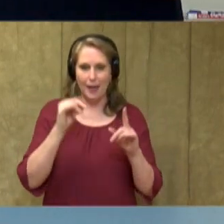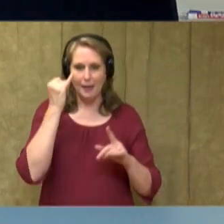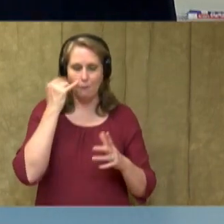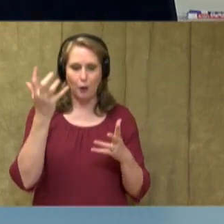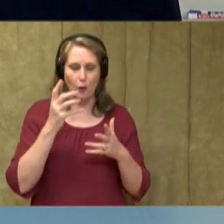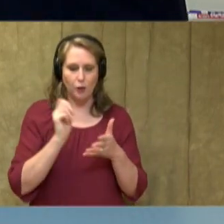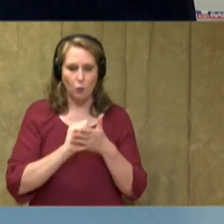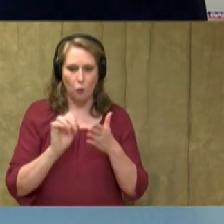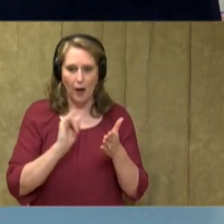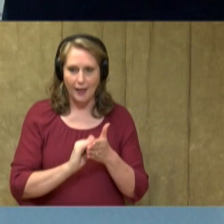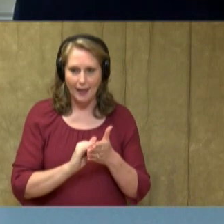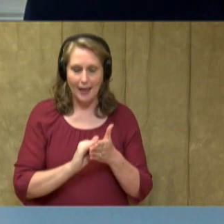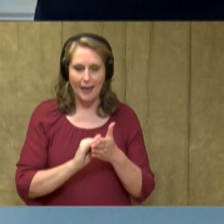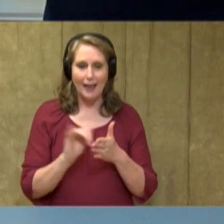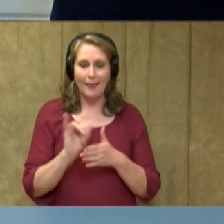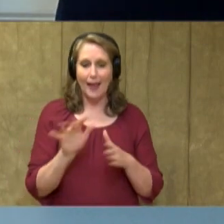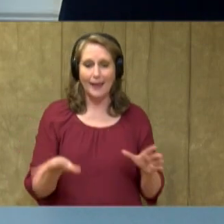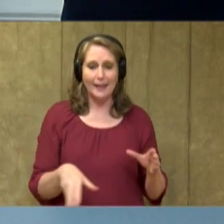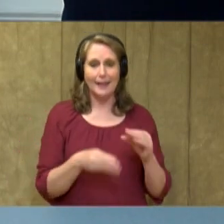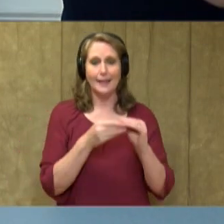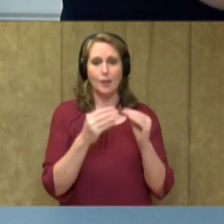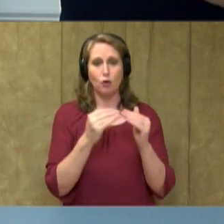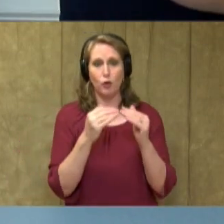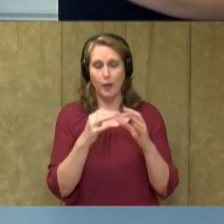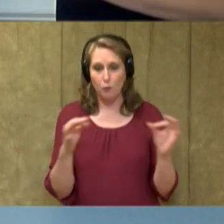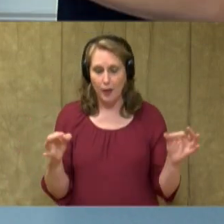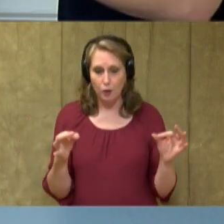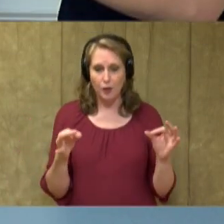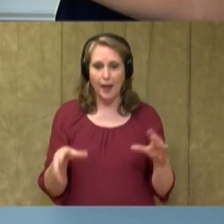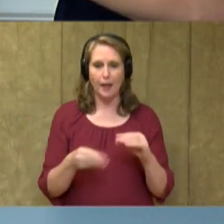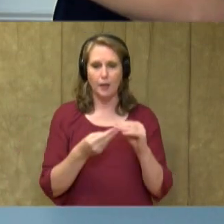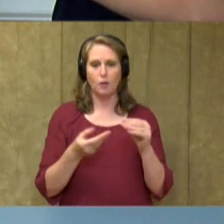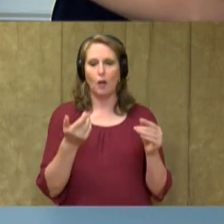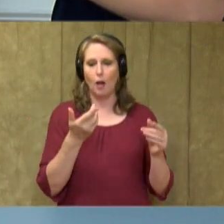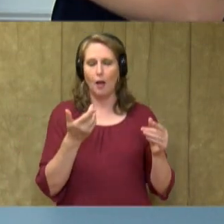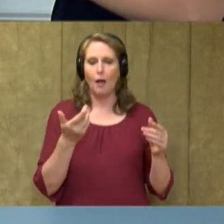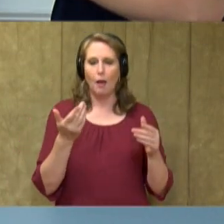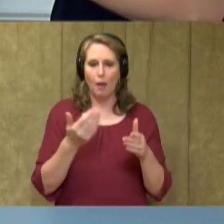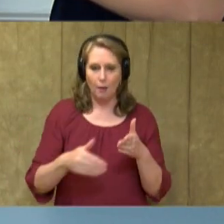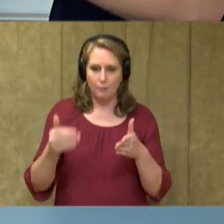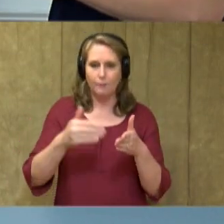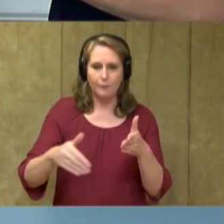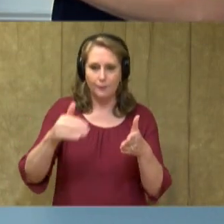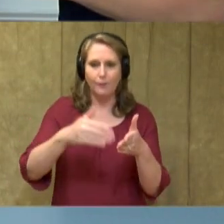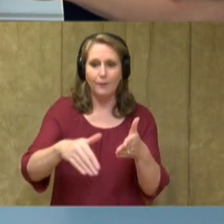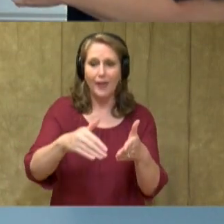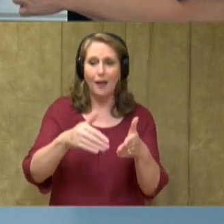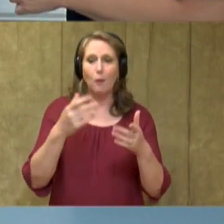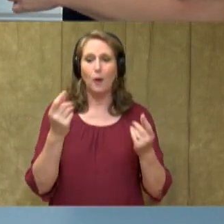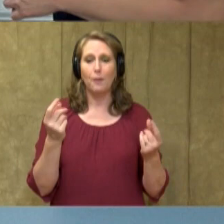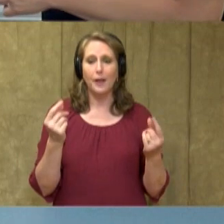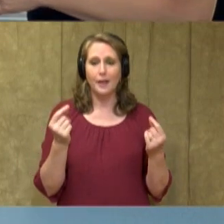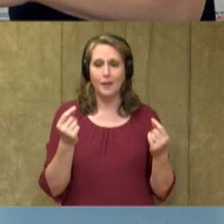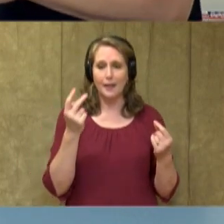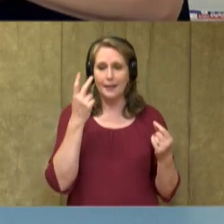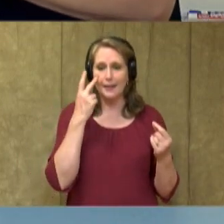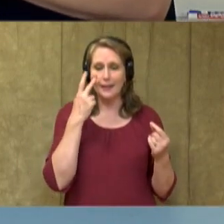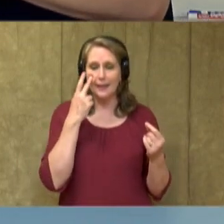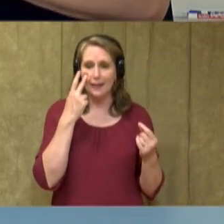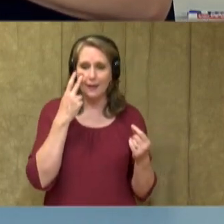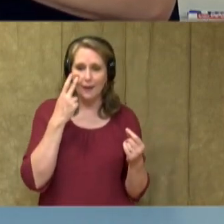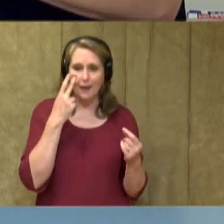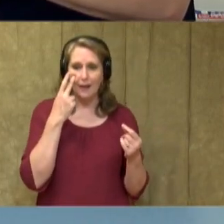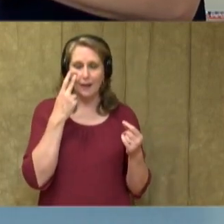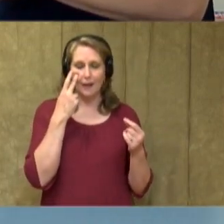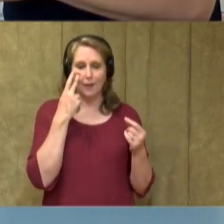write that as an addition equation, a repeated addition equation, what would we do? So I see up here where it tells you